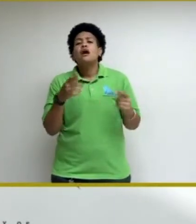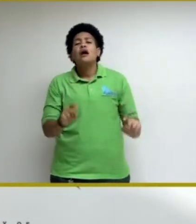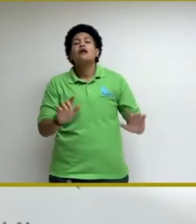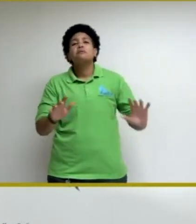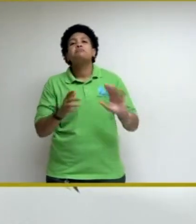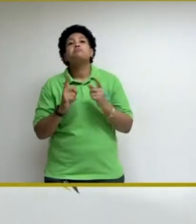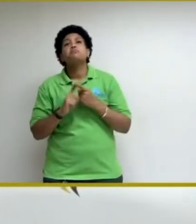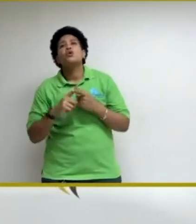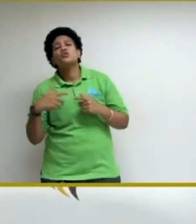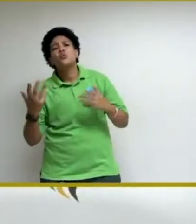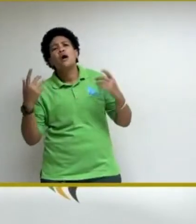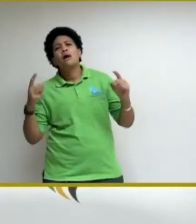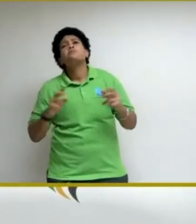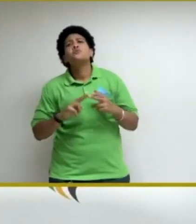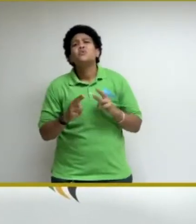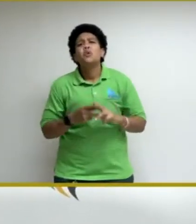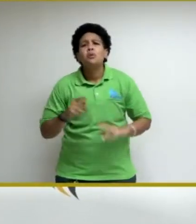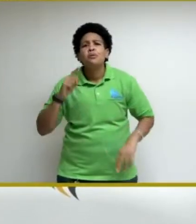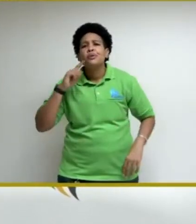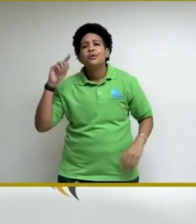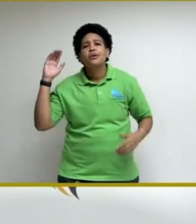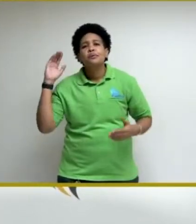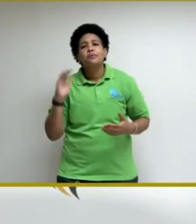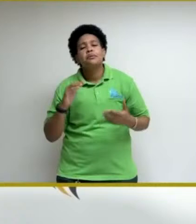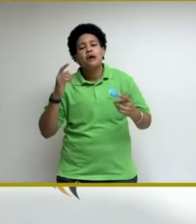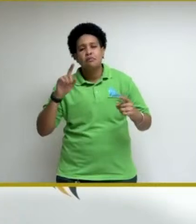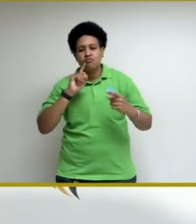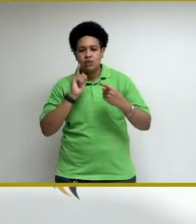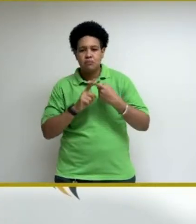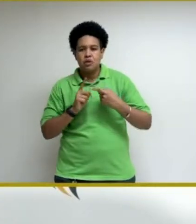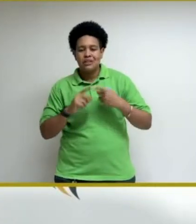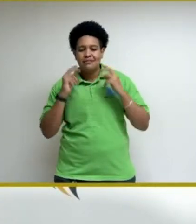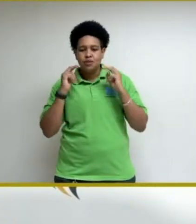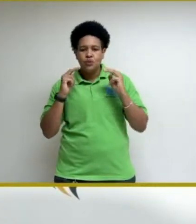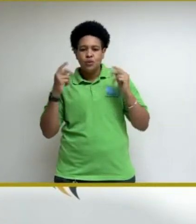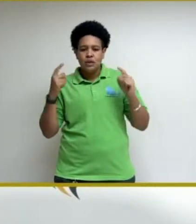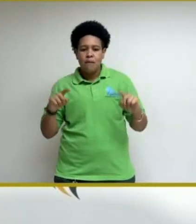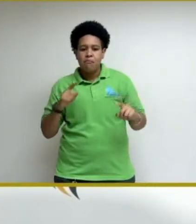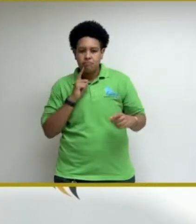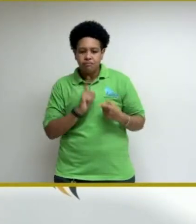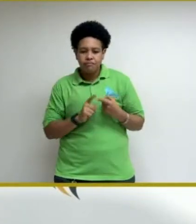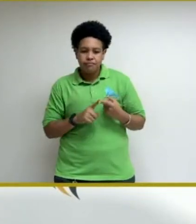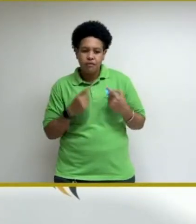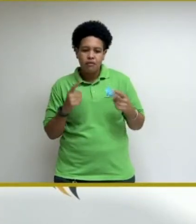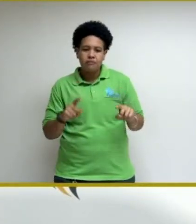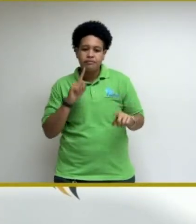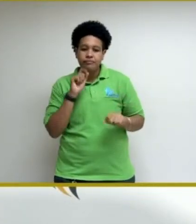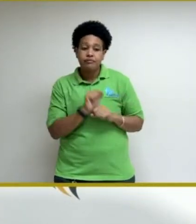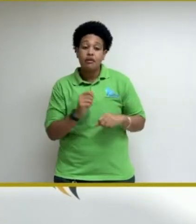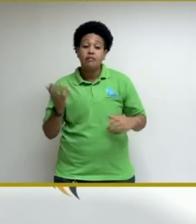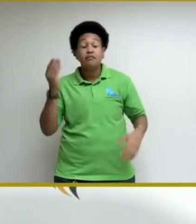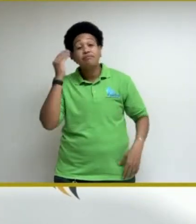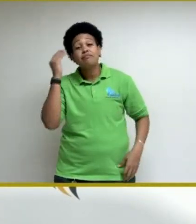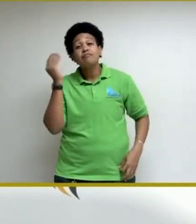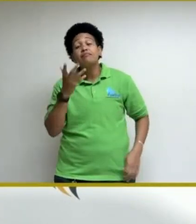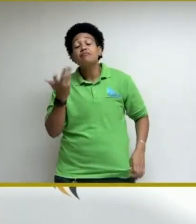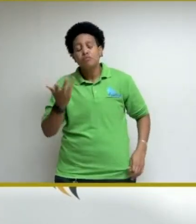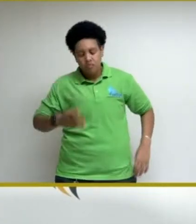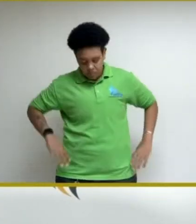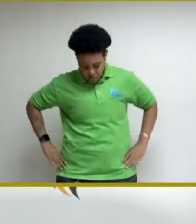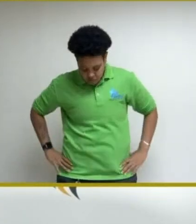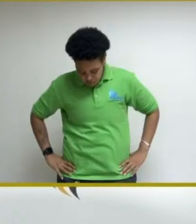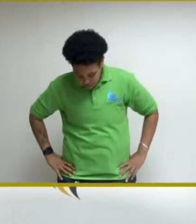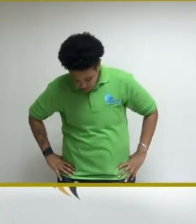and the cases are definitely trending down. This is very positive, very, very positive. It says